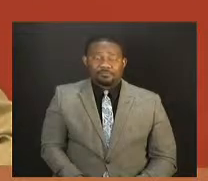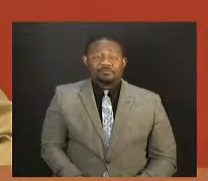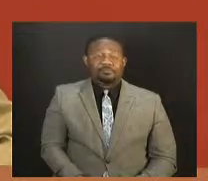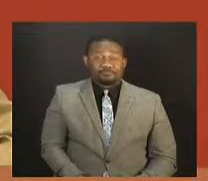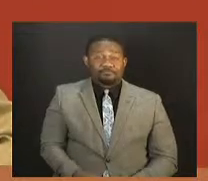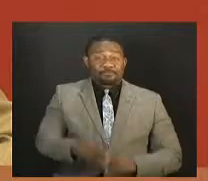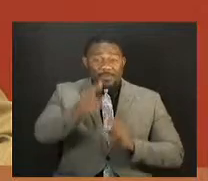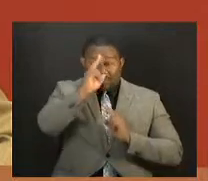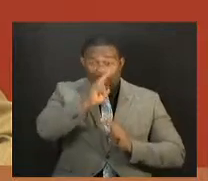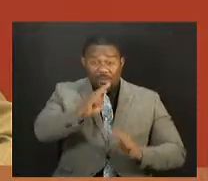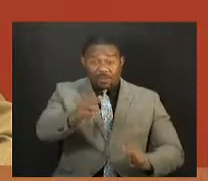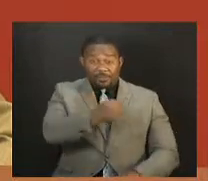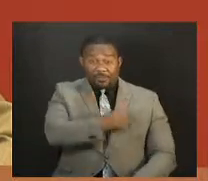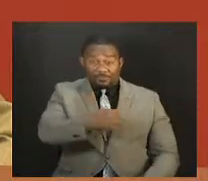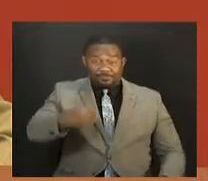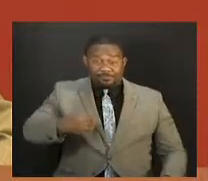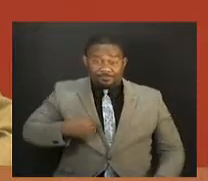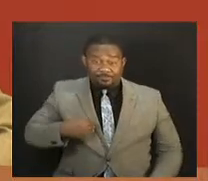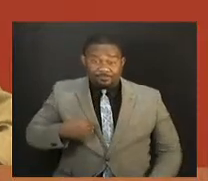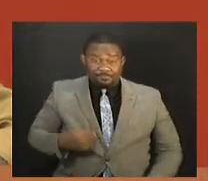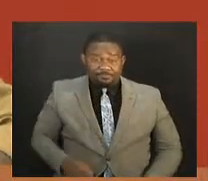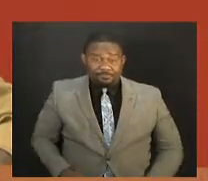members,